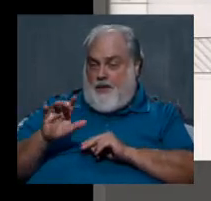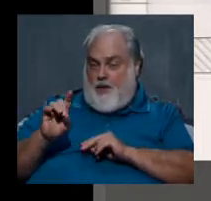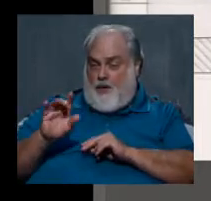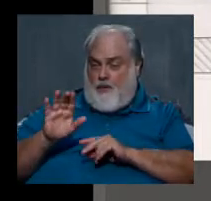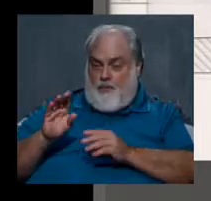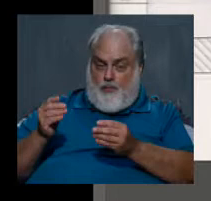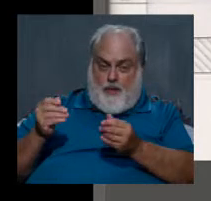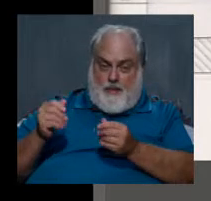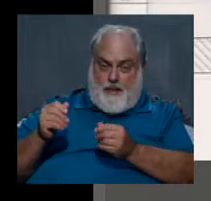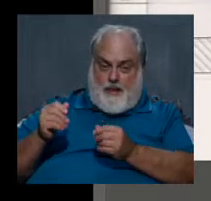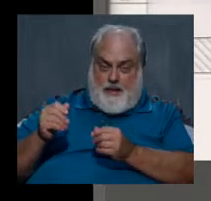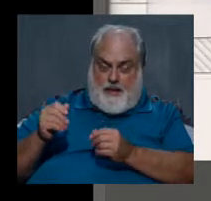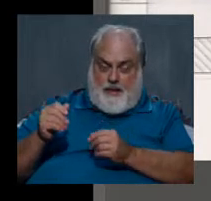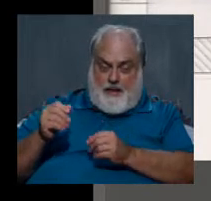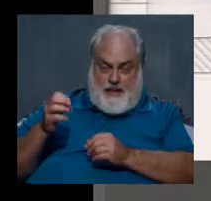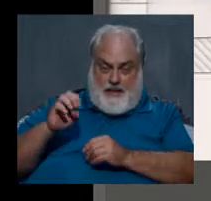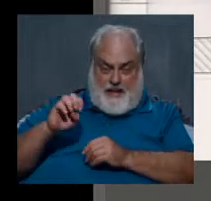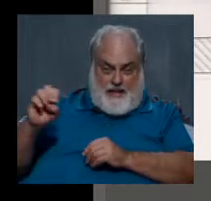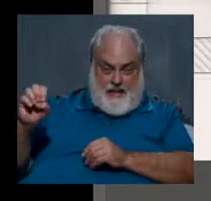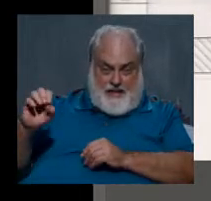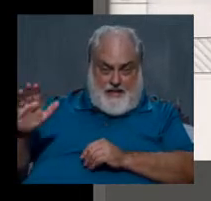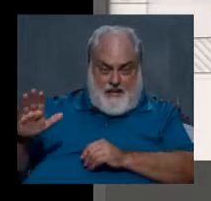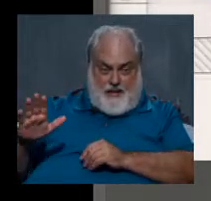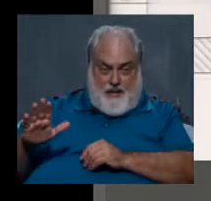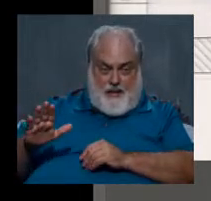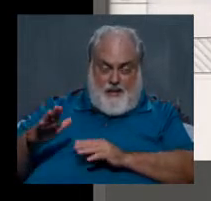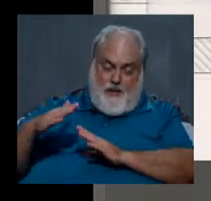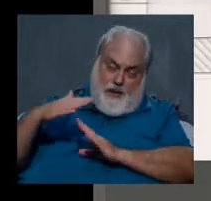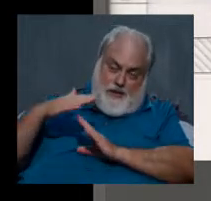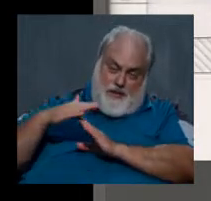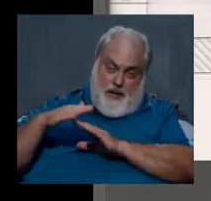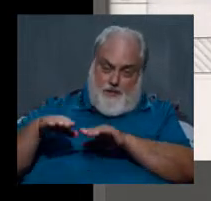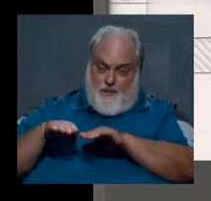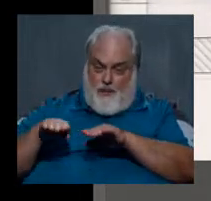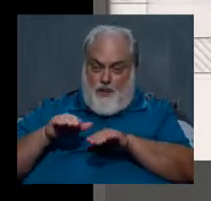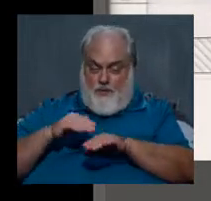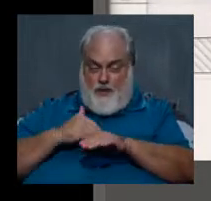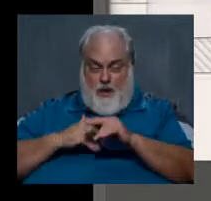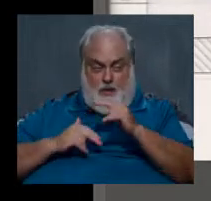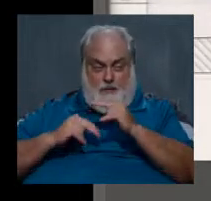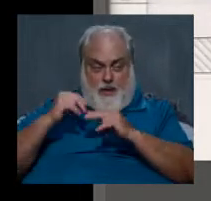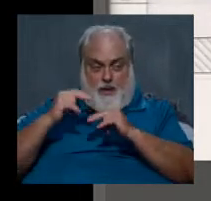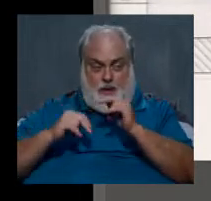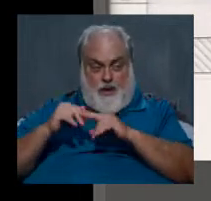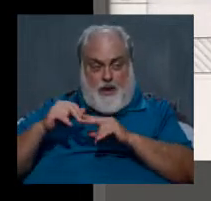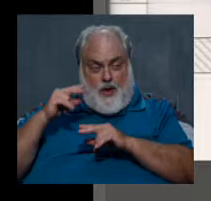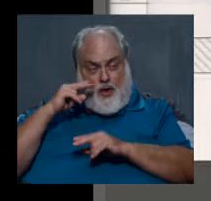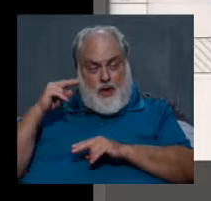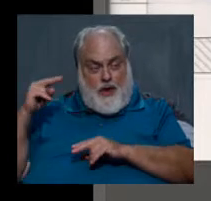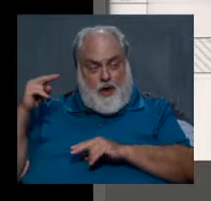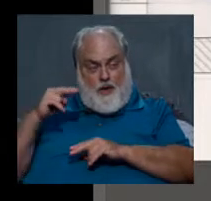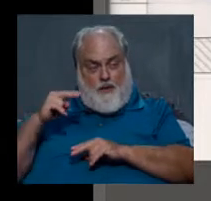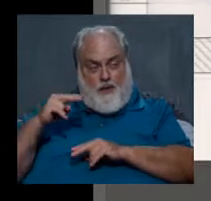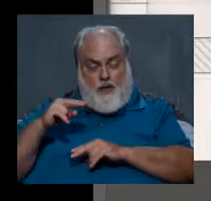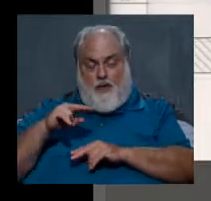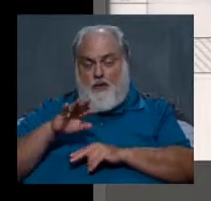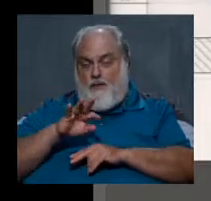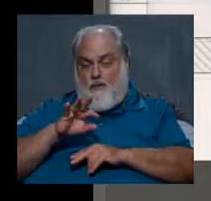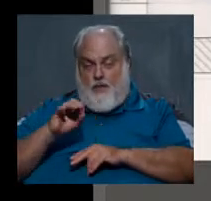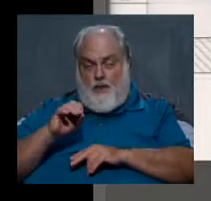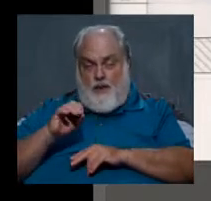This represents, if you were standing on the top floor of our building, looking over a 40-foot